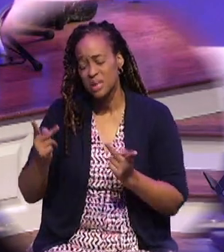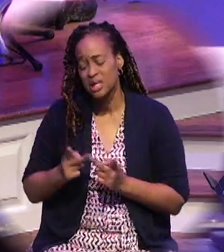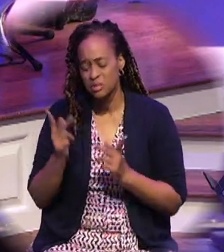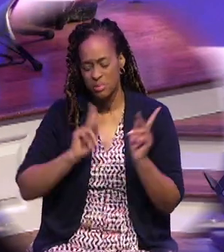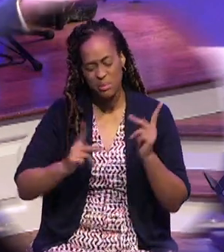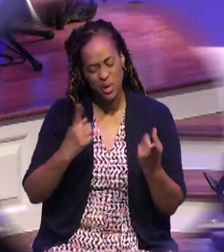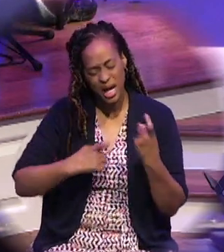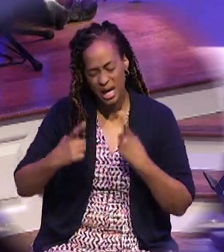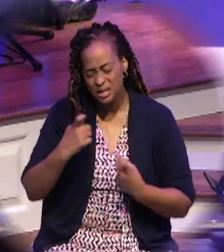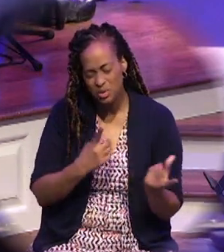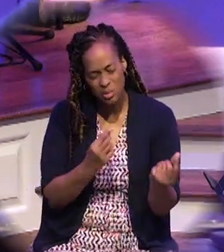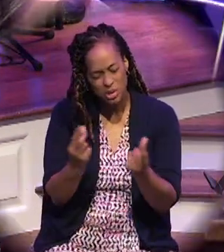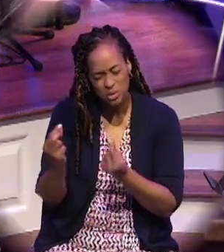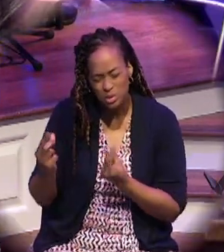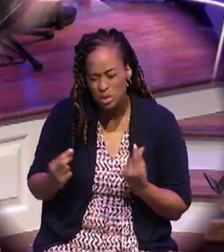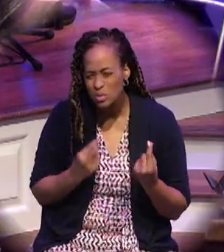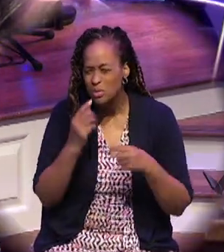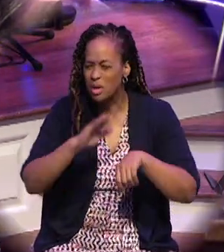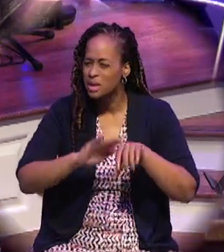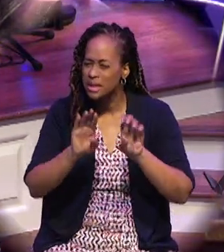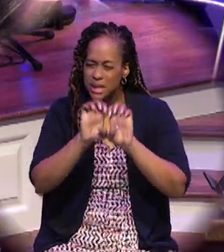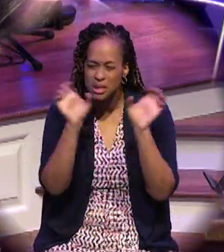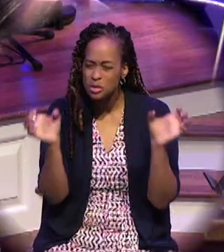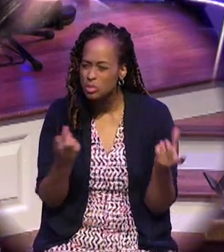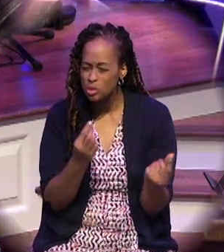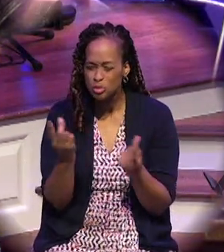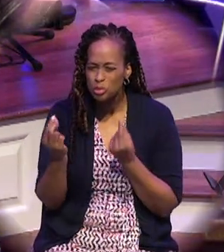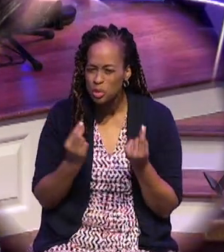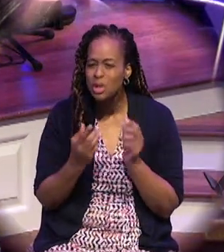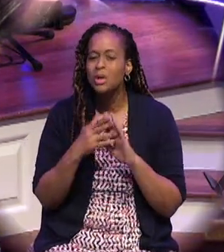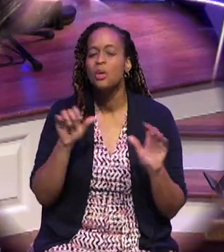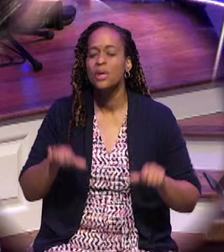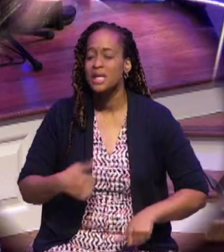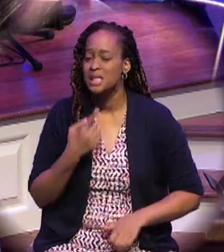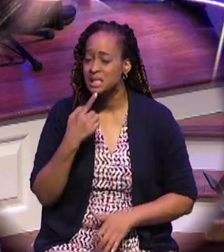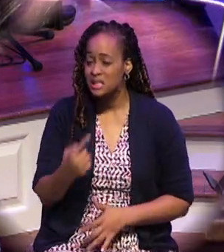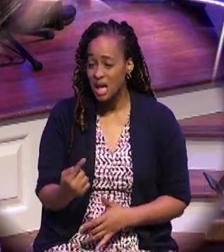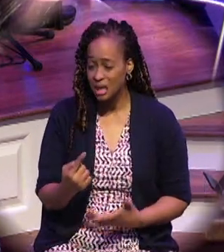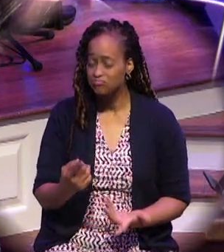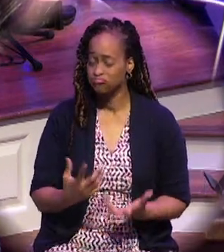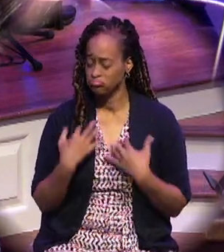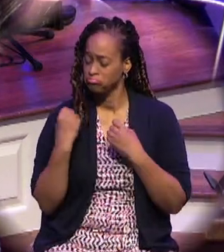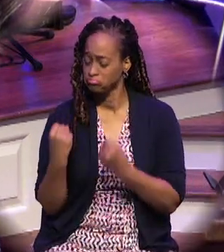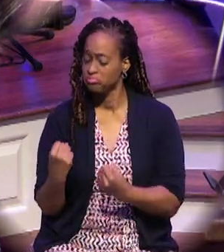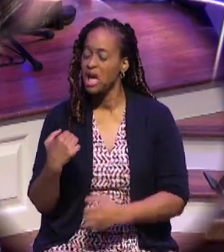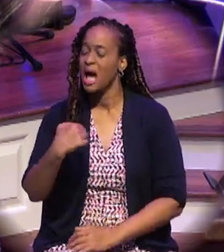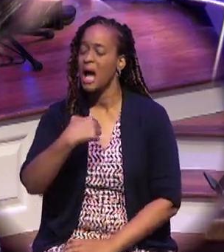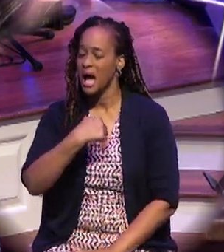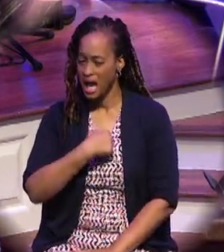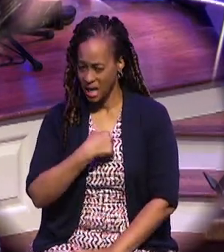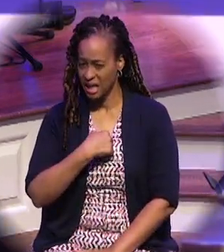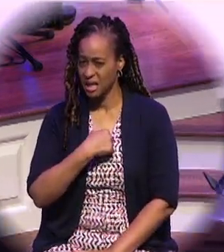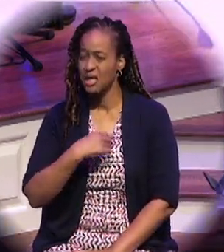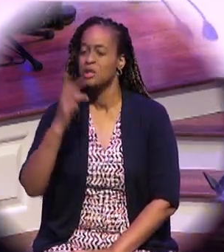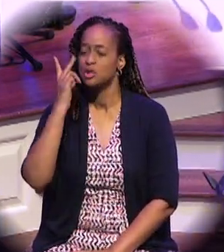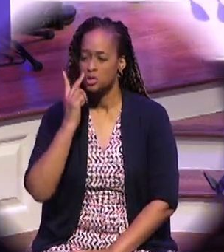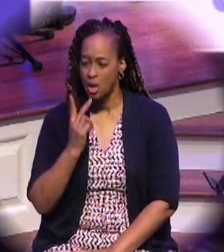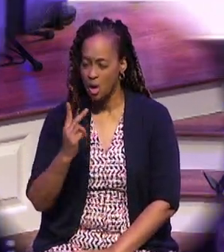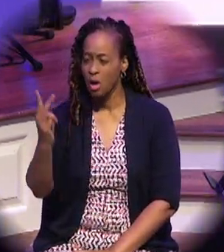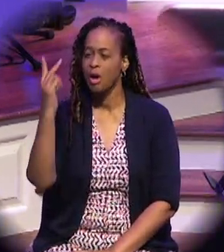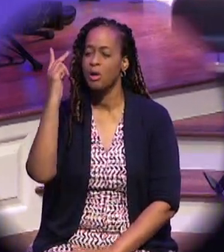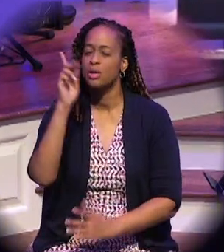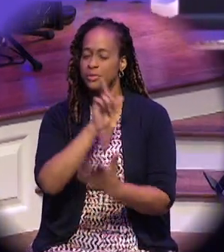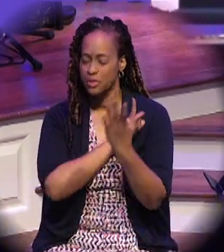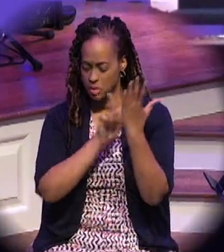ask, what'd you do on Easter? We can say with her, I saw